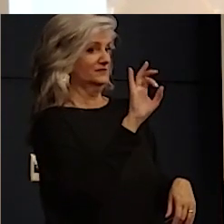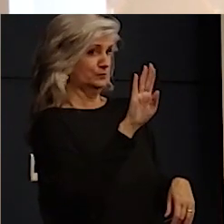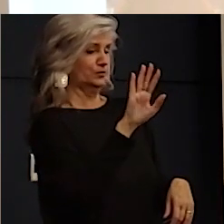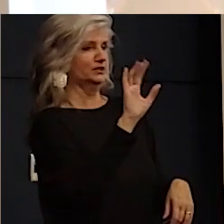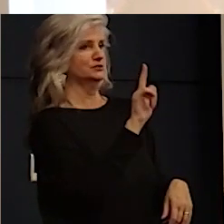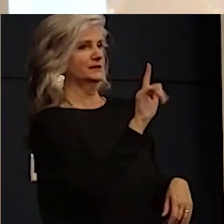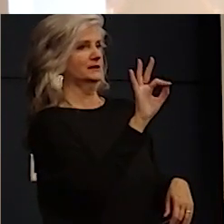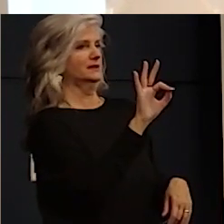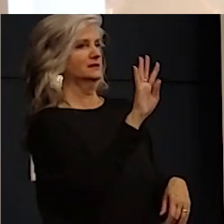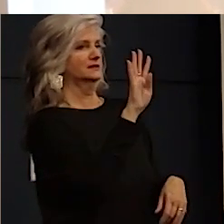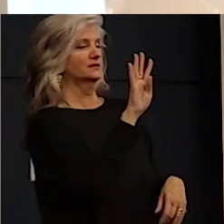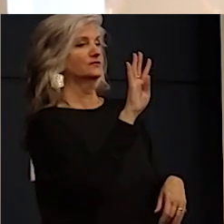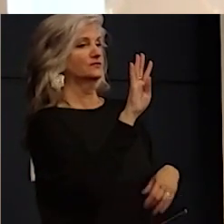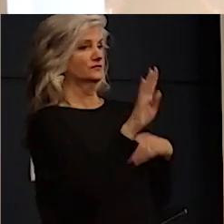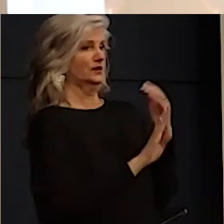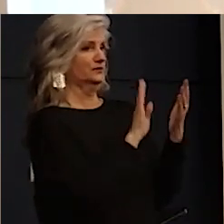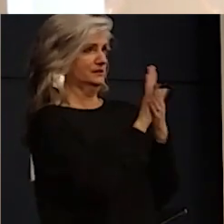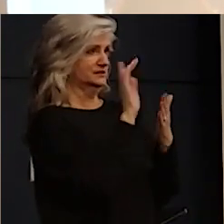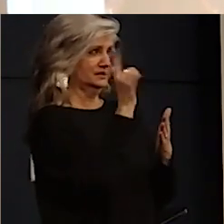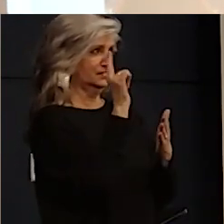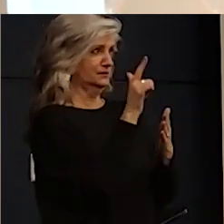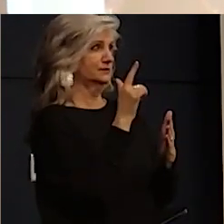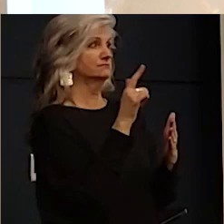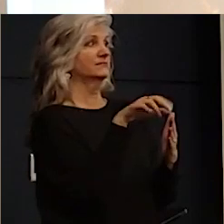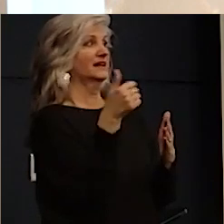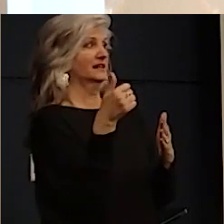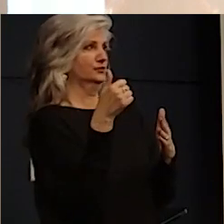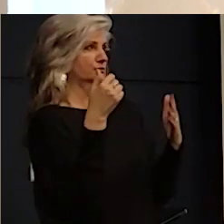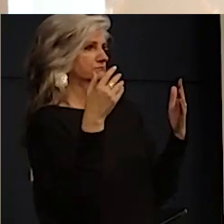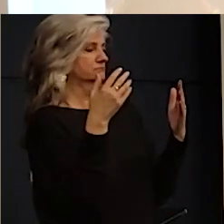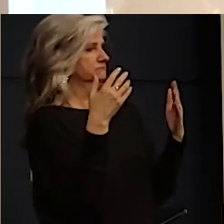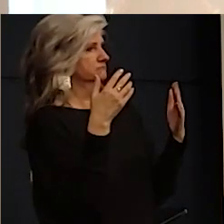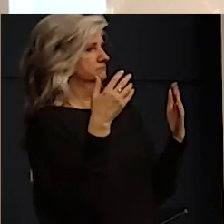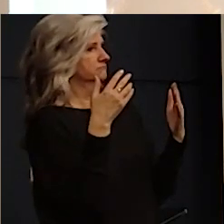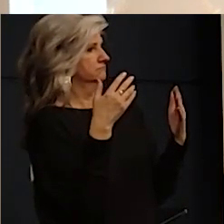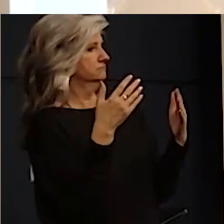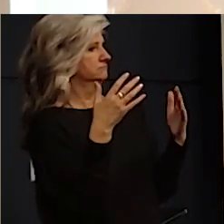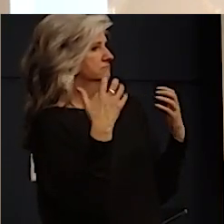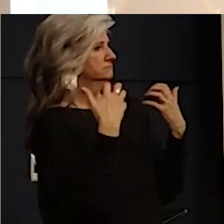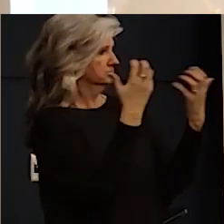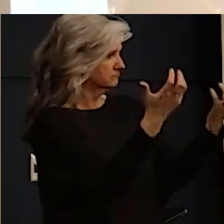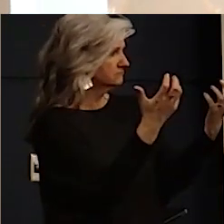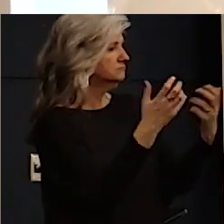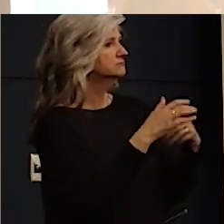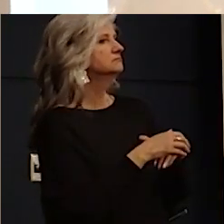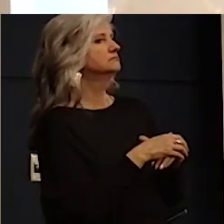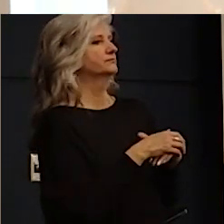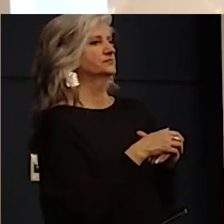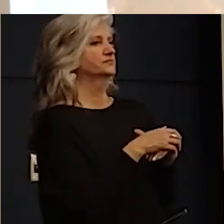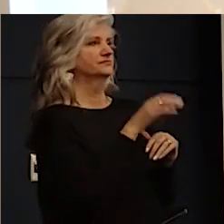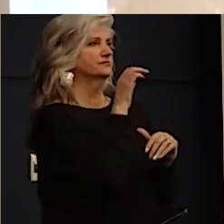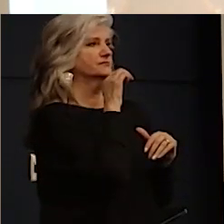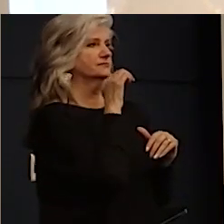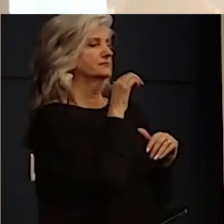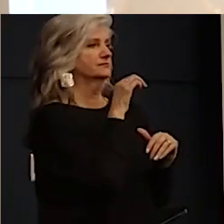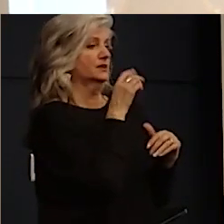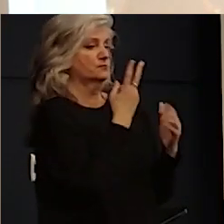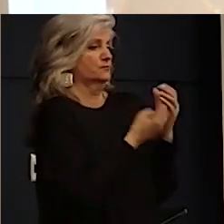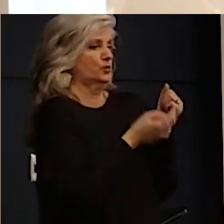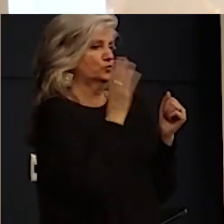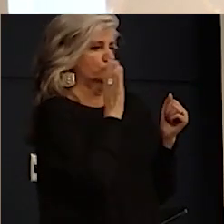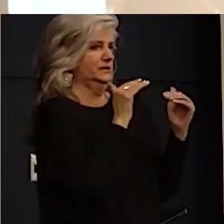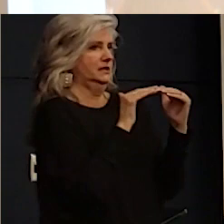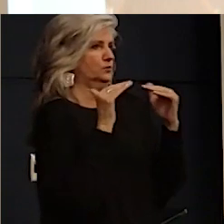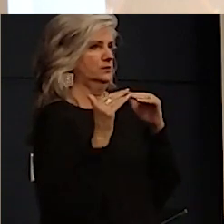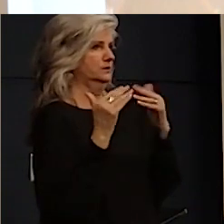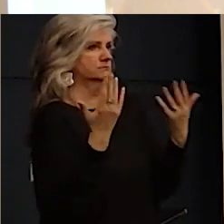4 hours later will be the second hearing. You can pick either one. You don't need to come to both. You're welcome to, but you only need to speak at one. Both of those are going to be treated